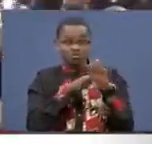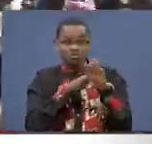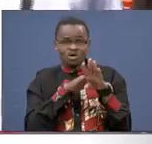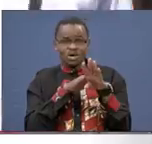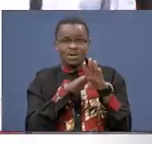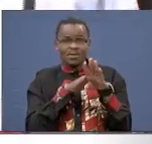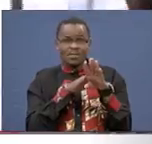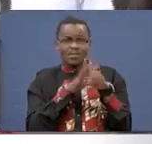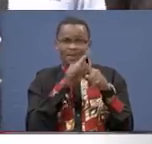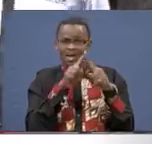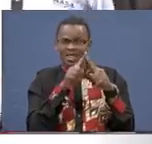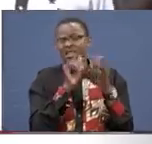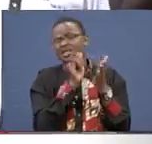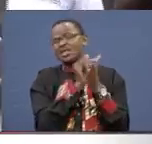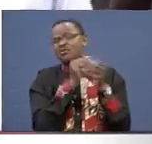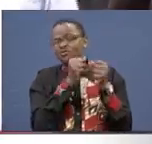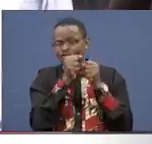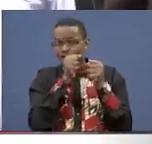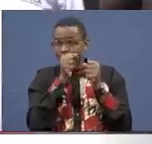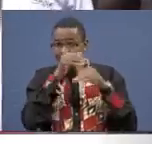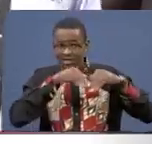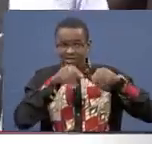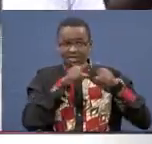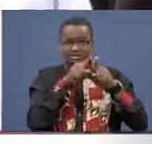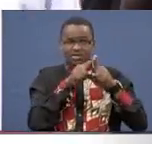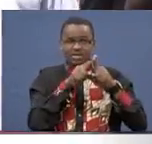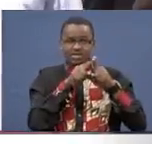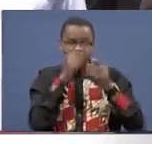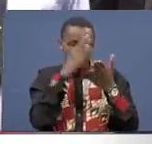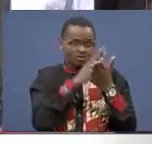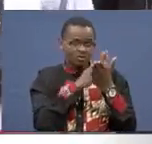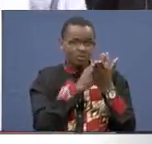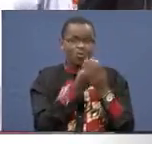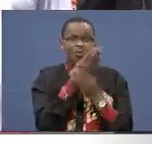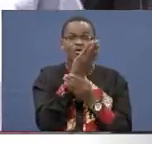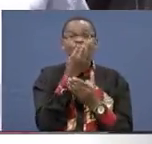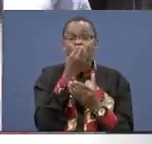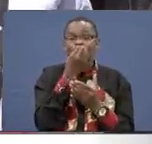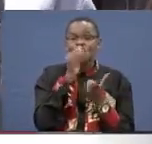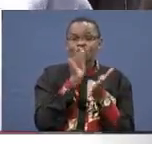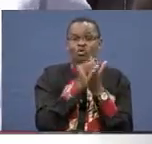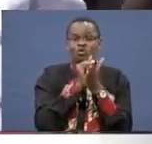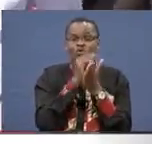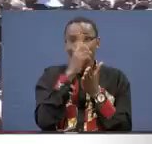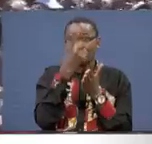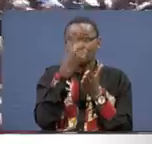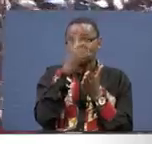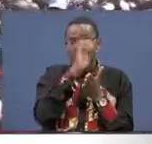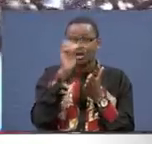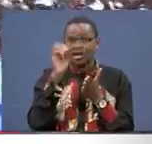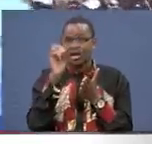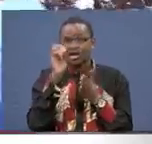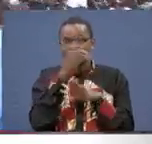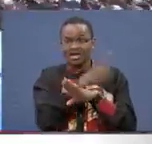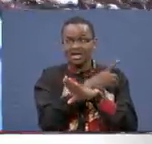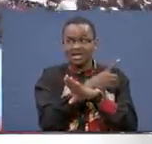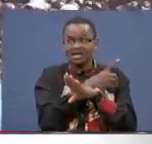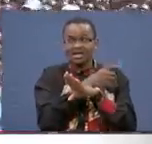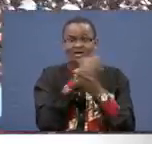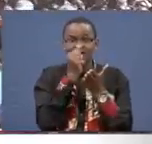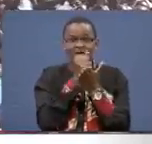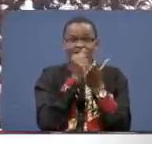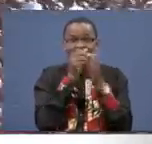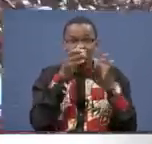fighting corruption and launching programs to produce more food within the first 100 days of office